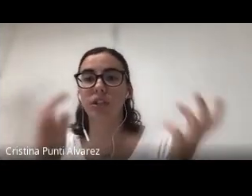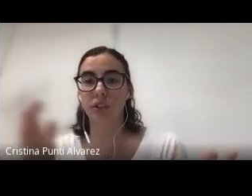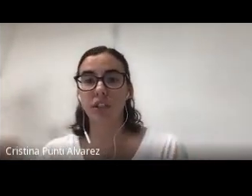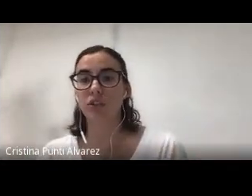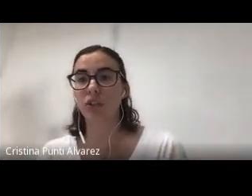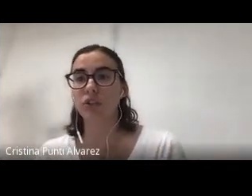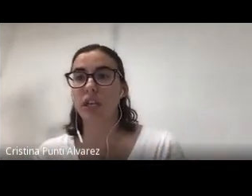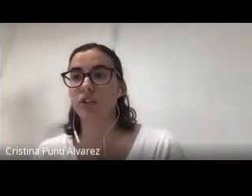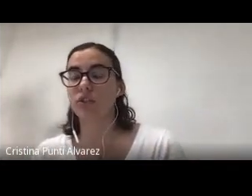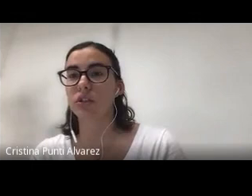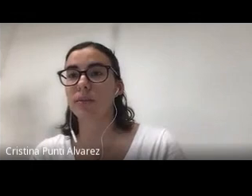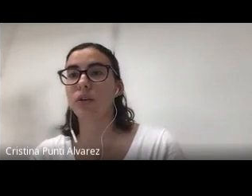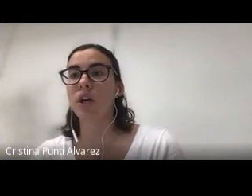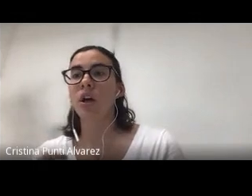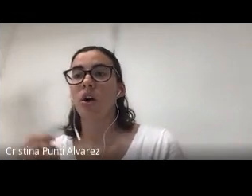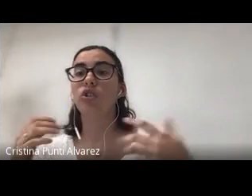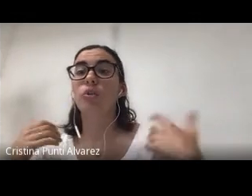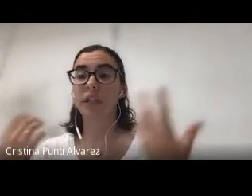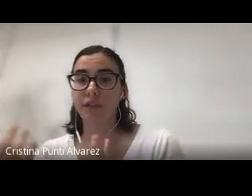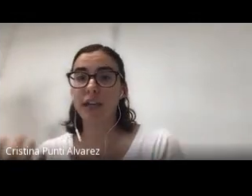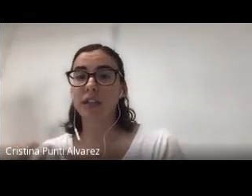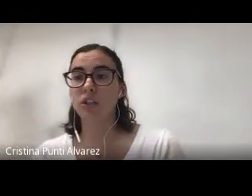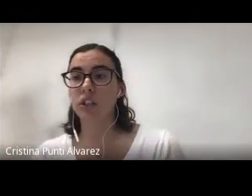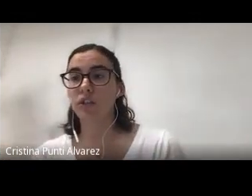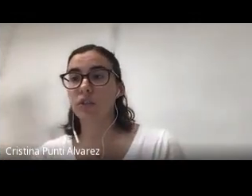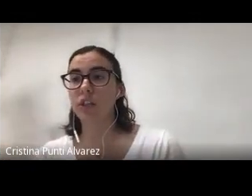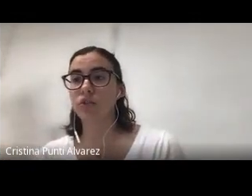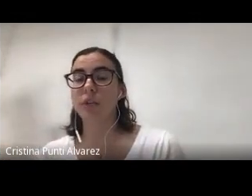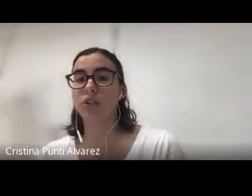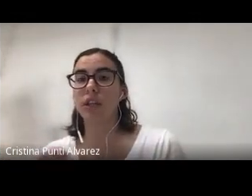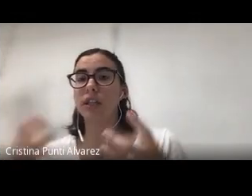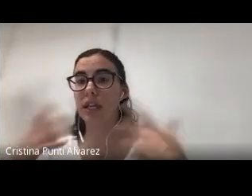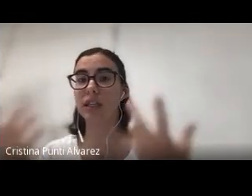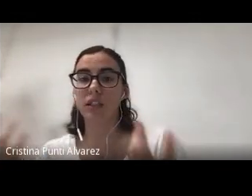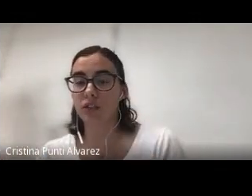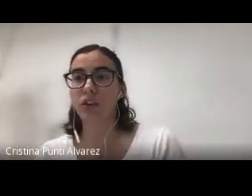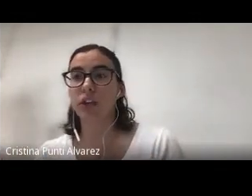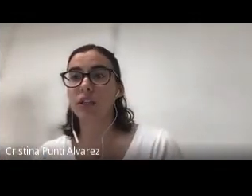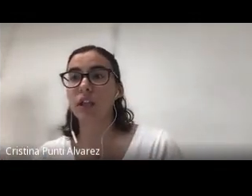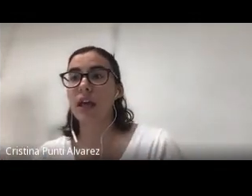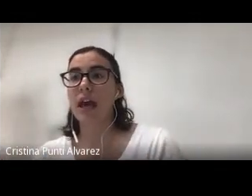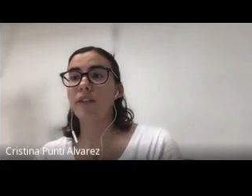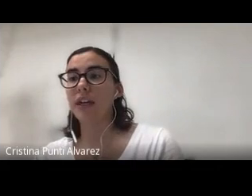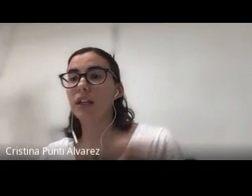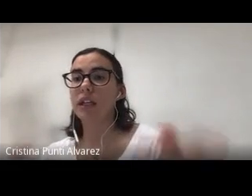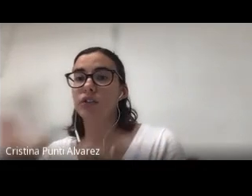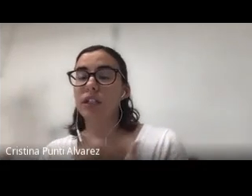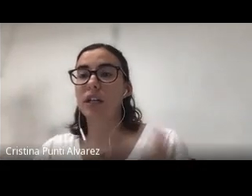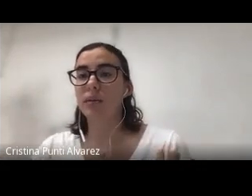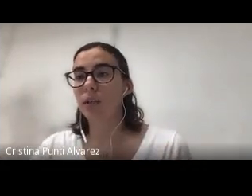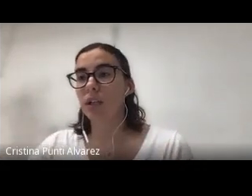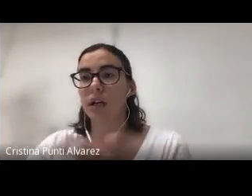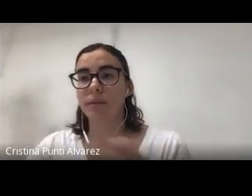to the synchronization cues that I just talked about. Also verify the content of these videos to make sure that the signing is correct. And finally,